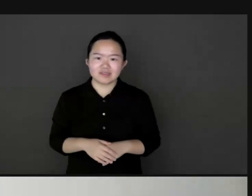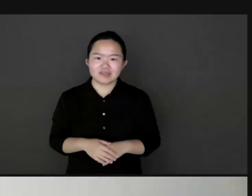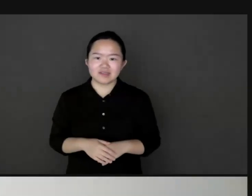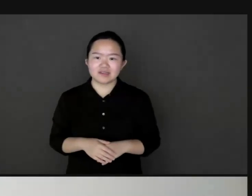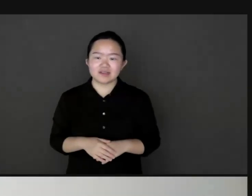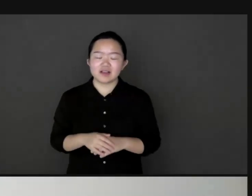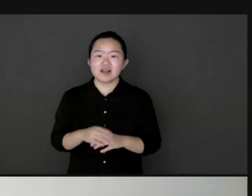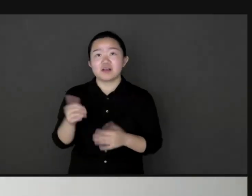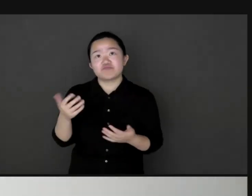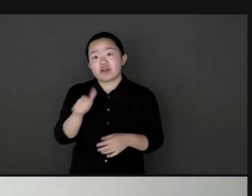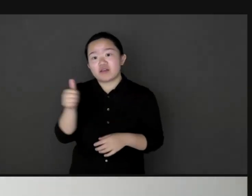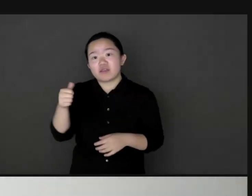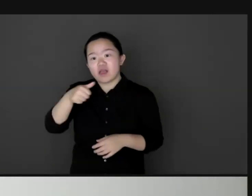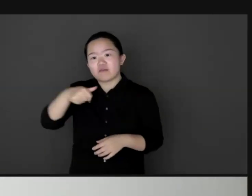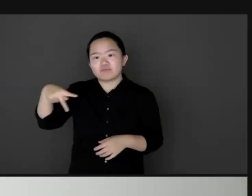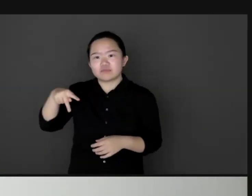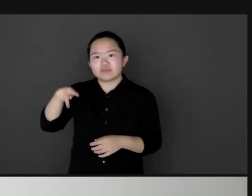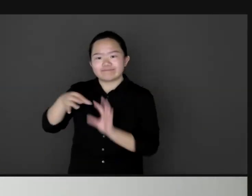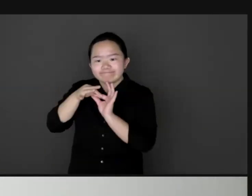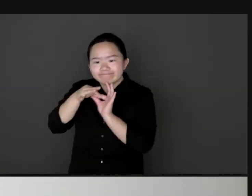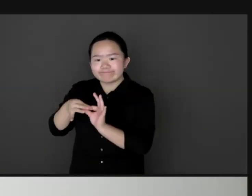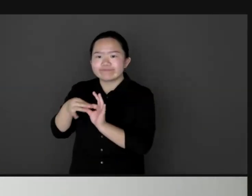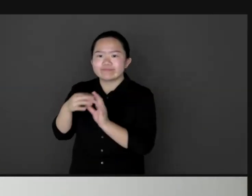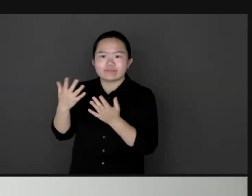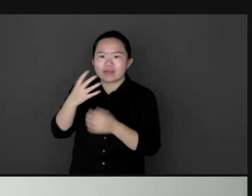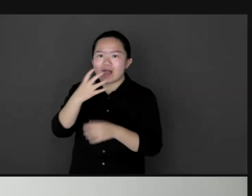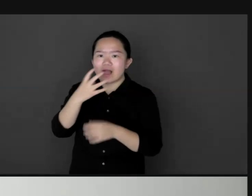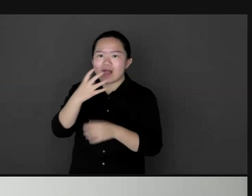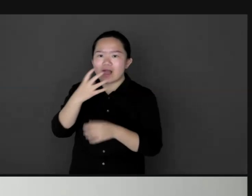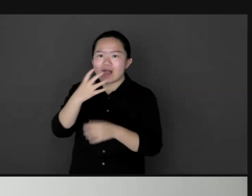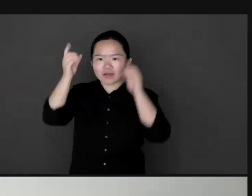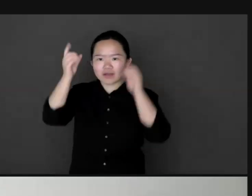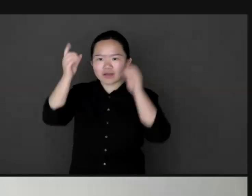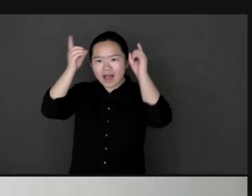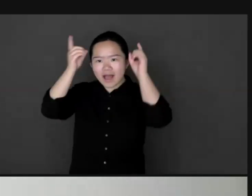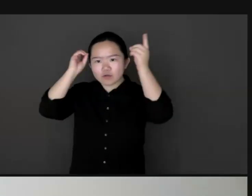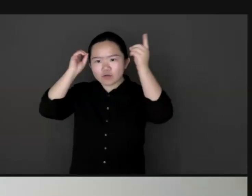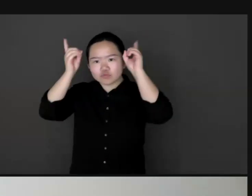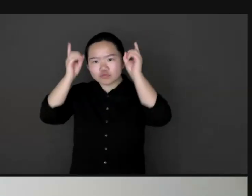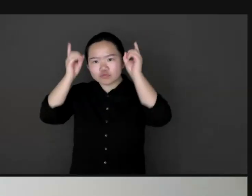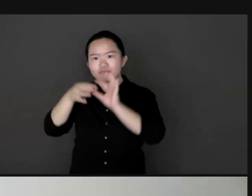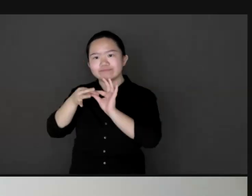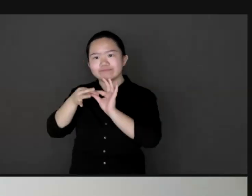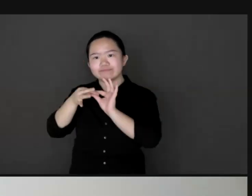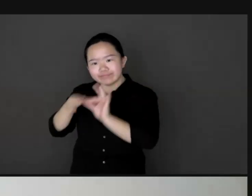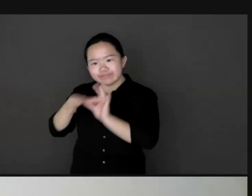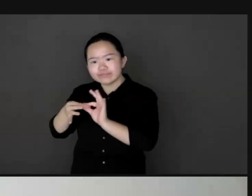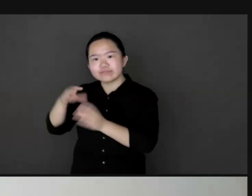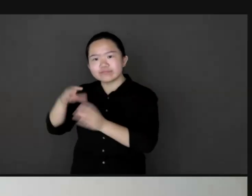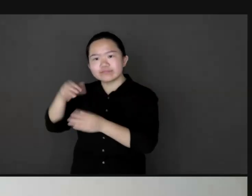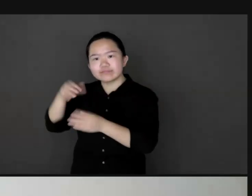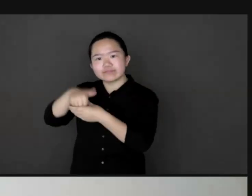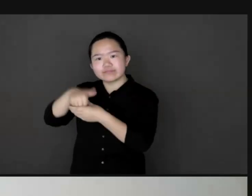Estonian case at the moment. We don't have that kind of situation